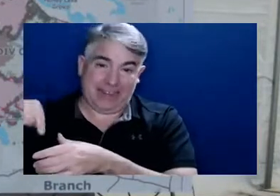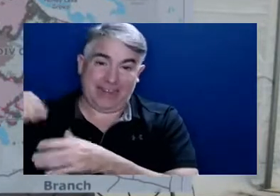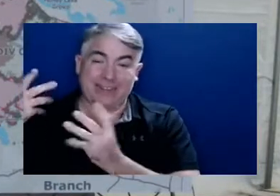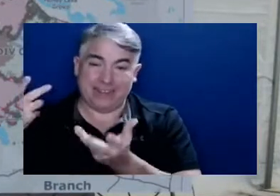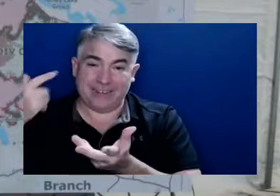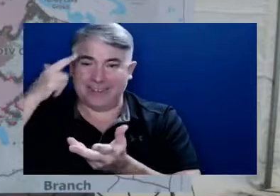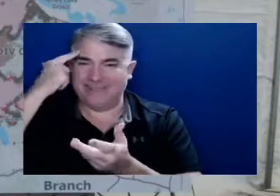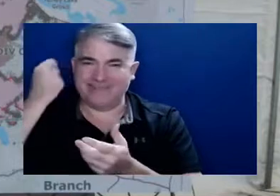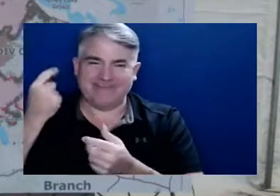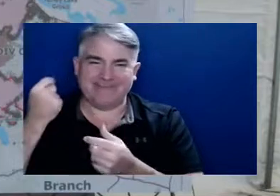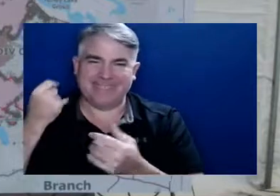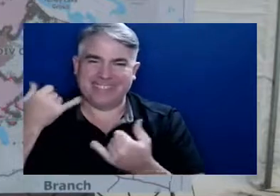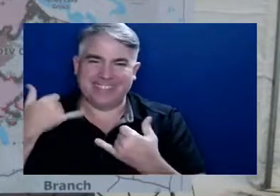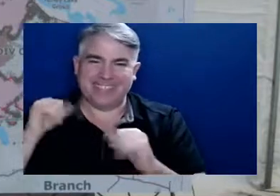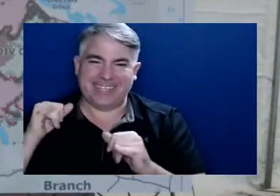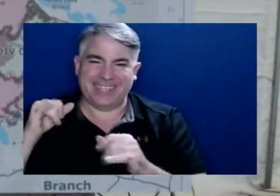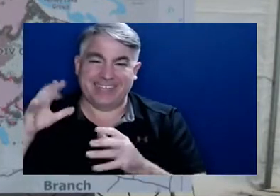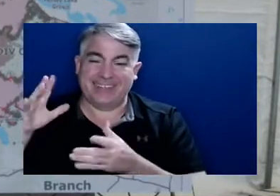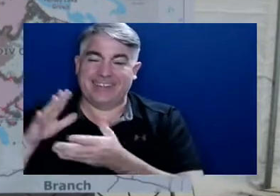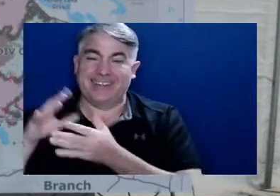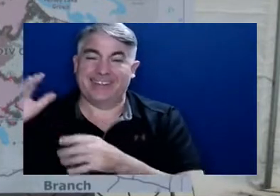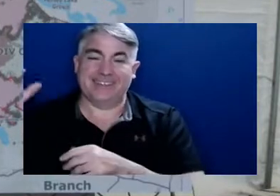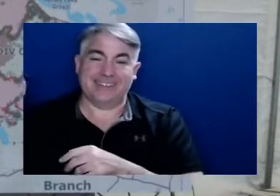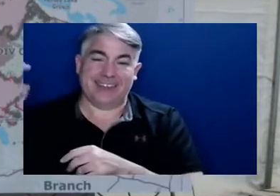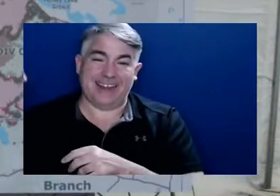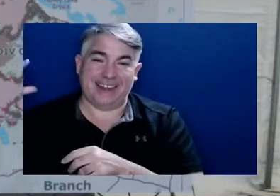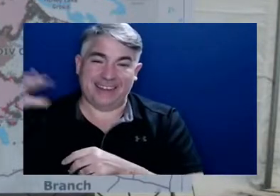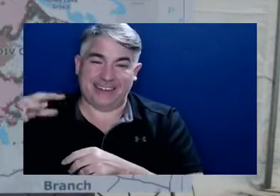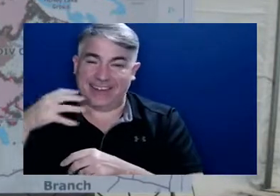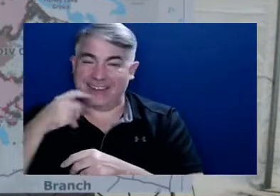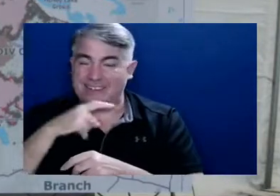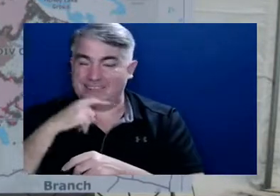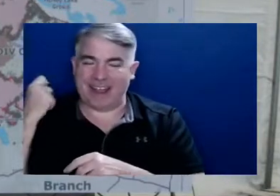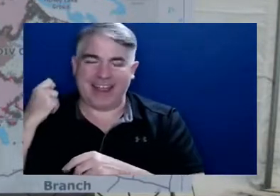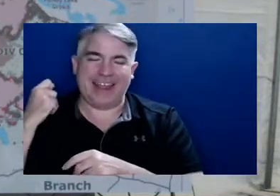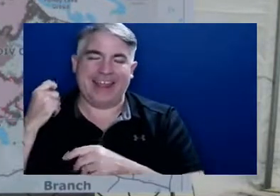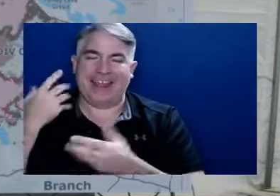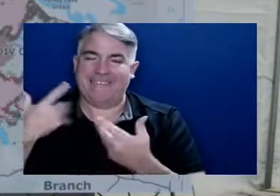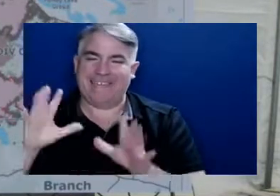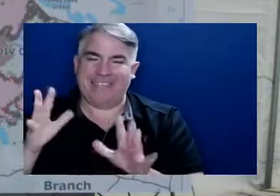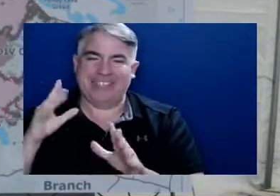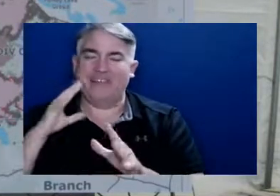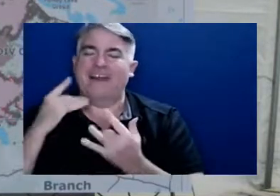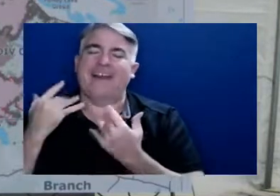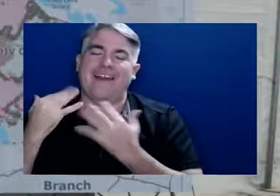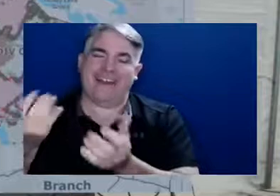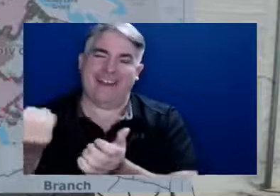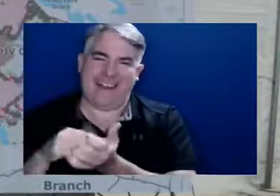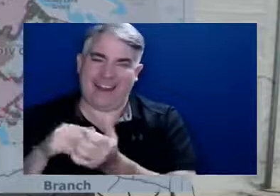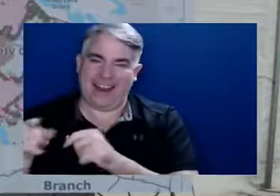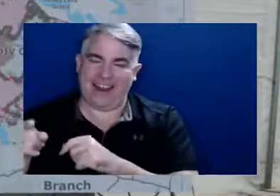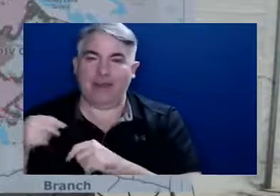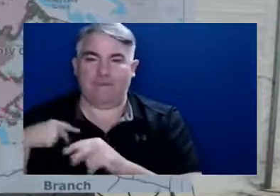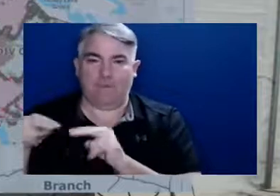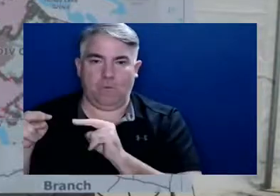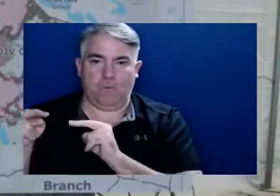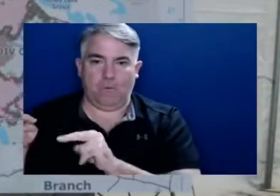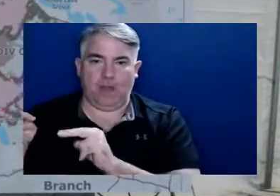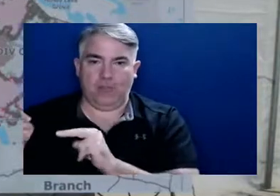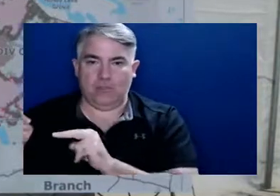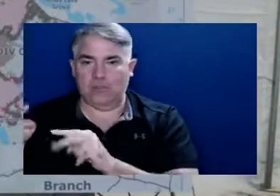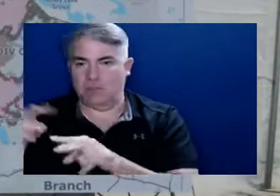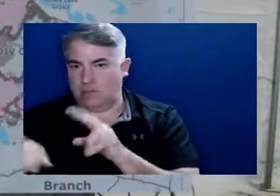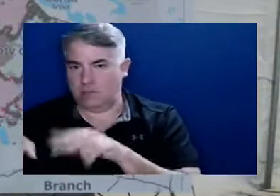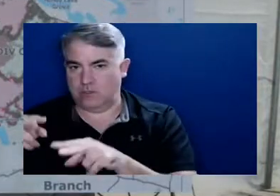it, it eventually is going to pick up and dry off enough, and it's going to start running again. So this is our opportunity to get in there and put that fire out. So on